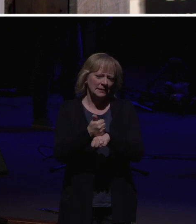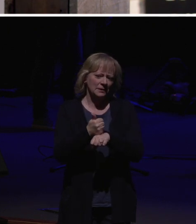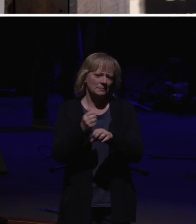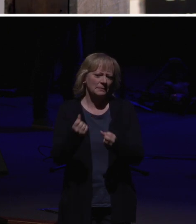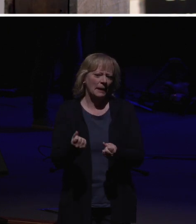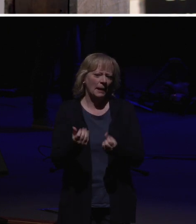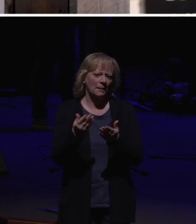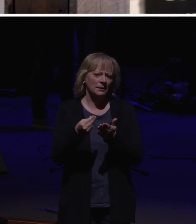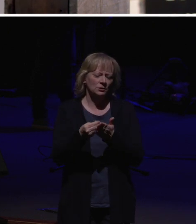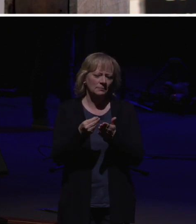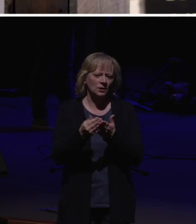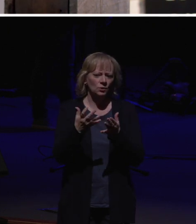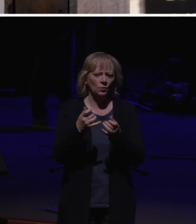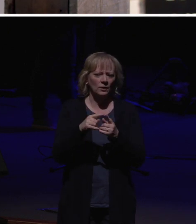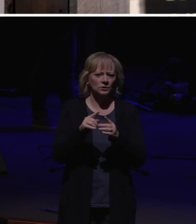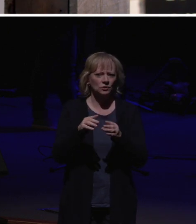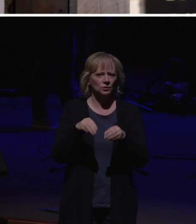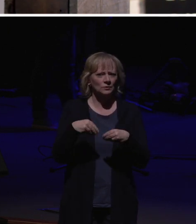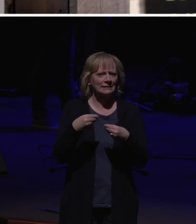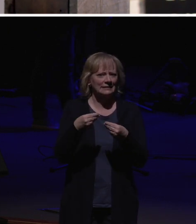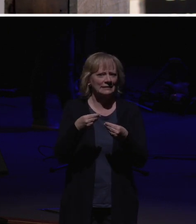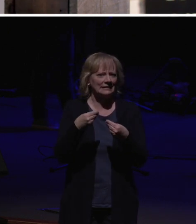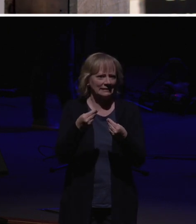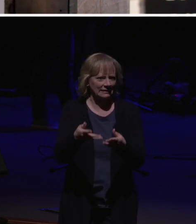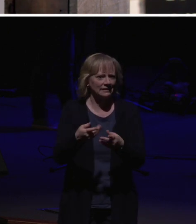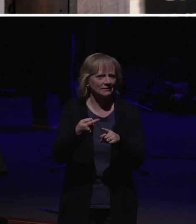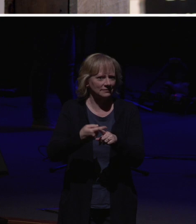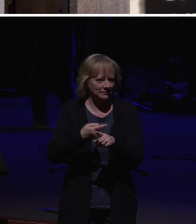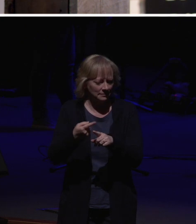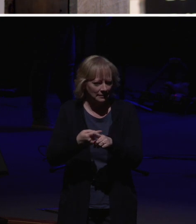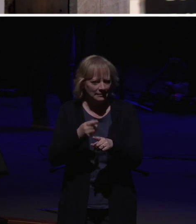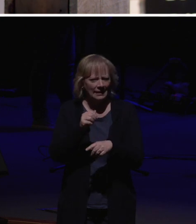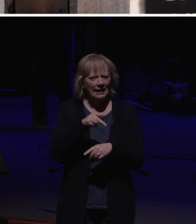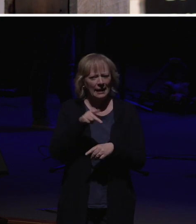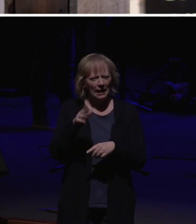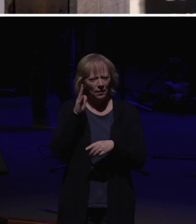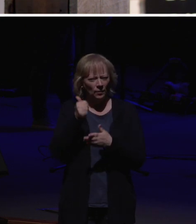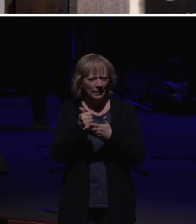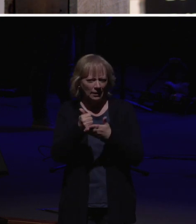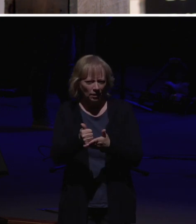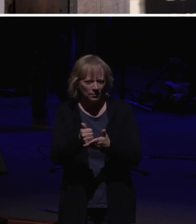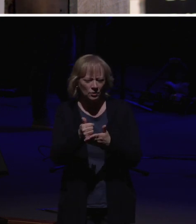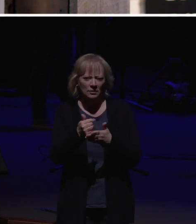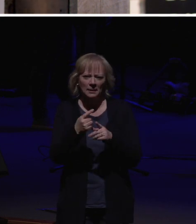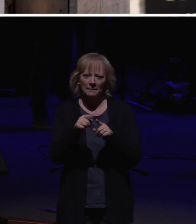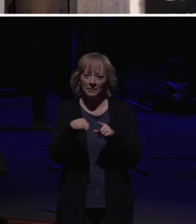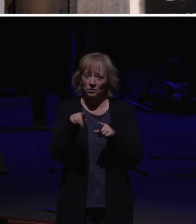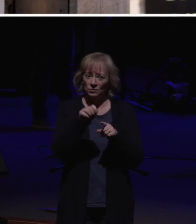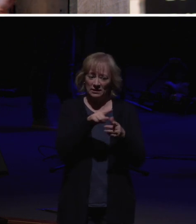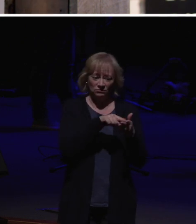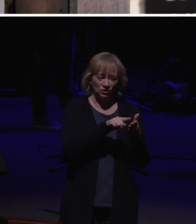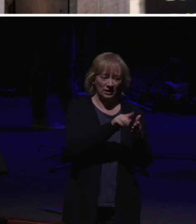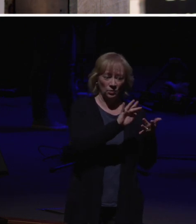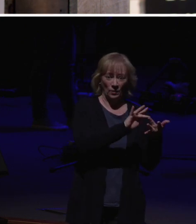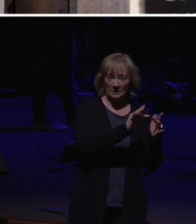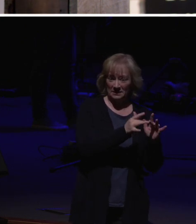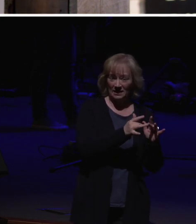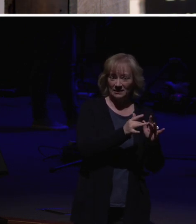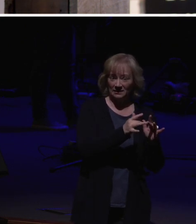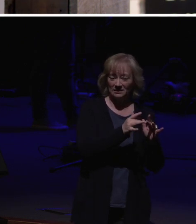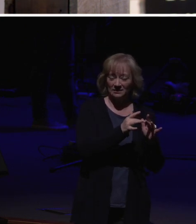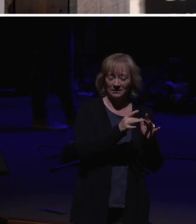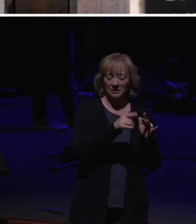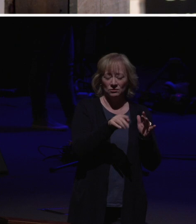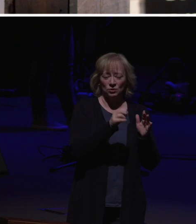give to support the work of ministry here. The app will help you do that, but you can go to our website right now, sign up for online